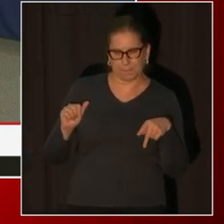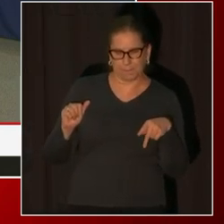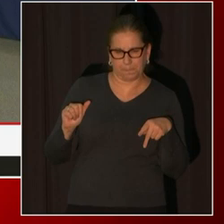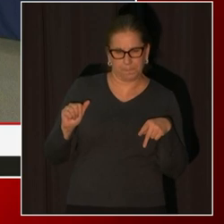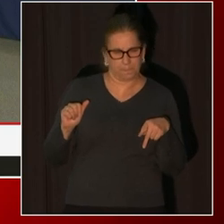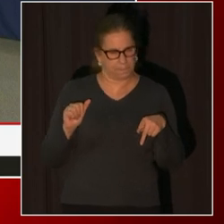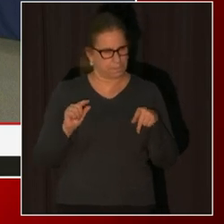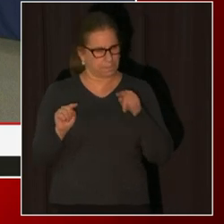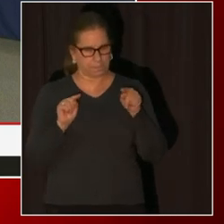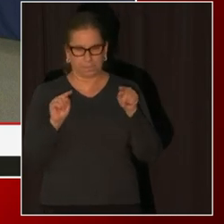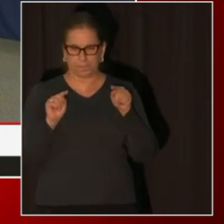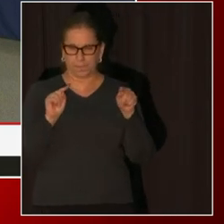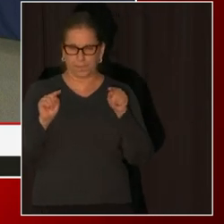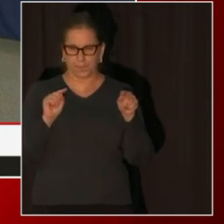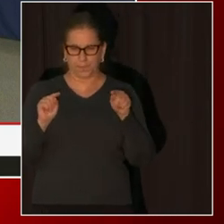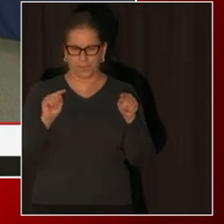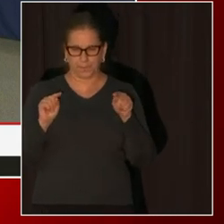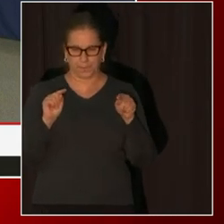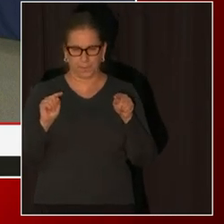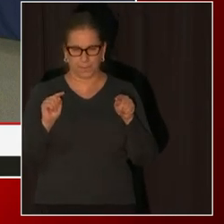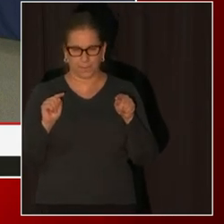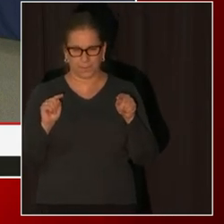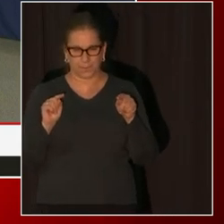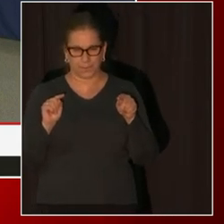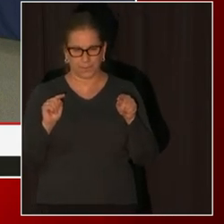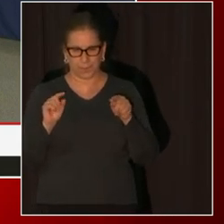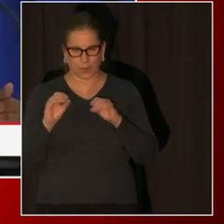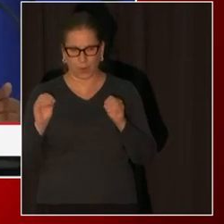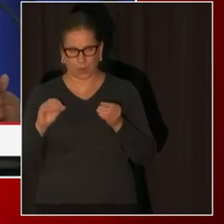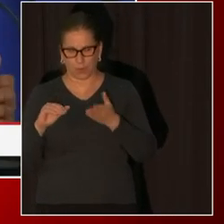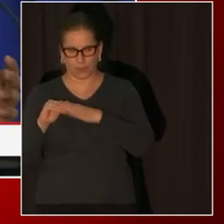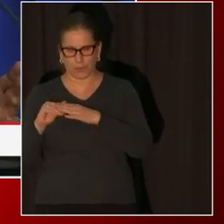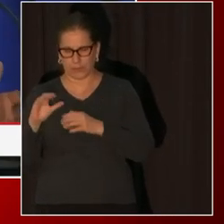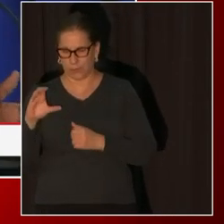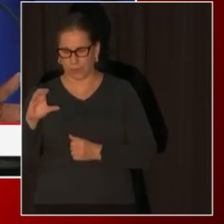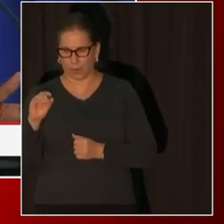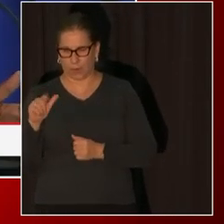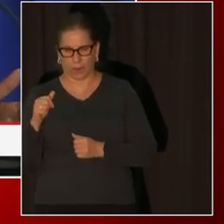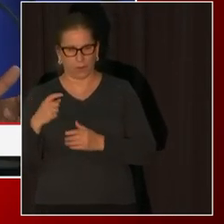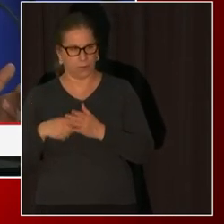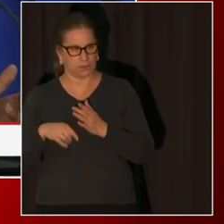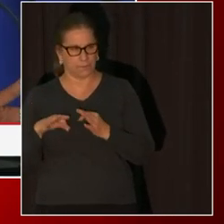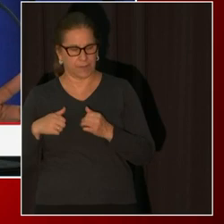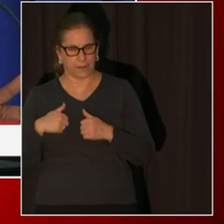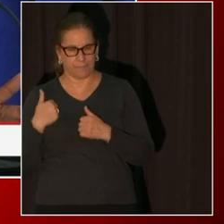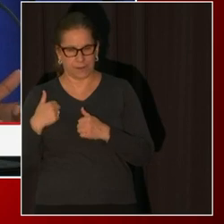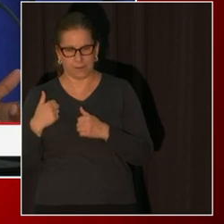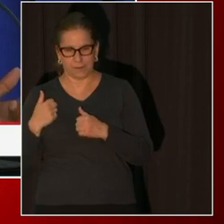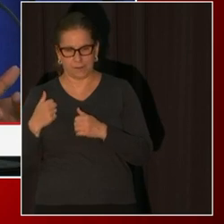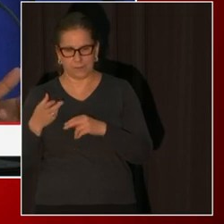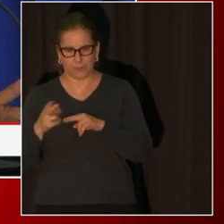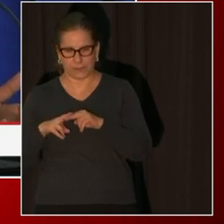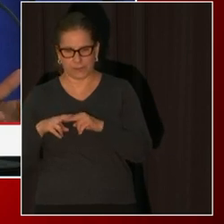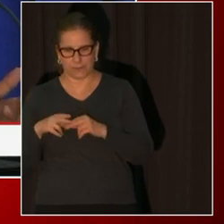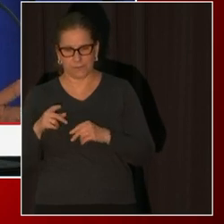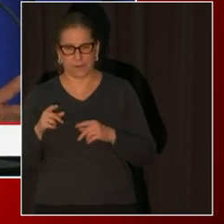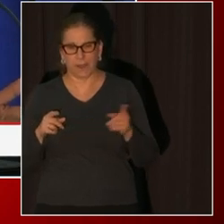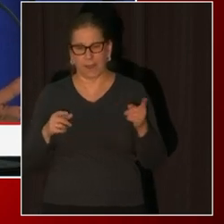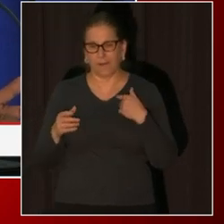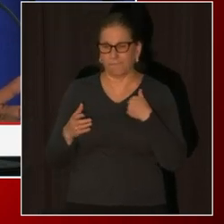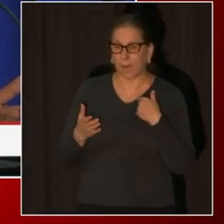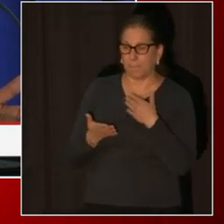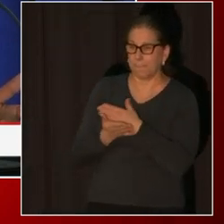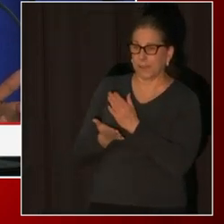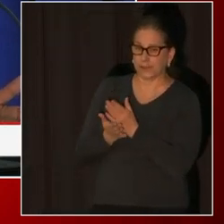bargaining agreements that are in effect for 2020? So the way we have budgeted for steps, we will continue